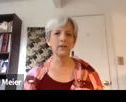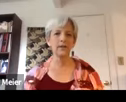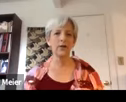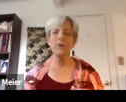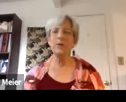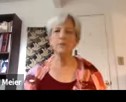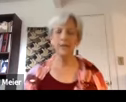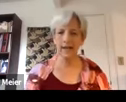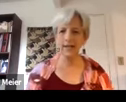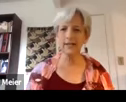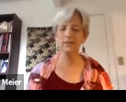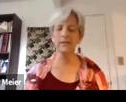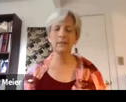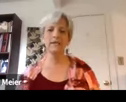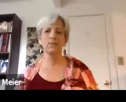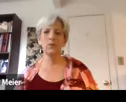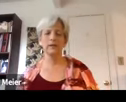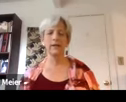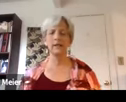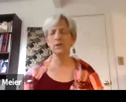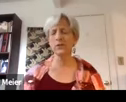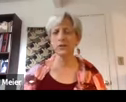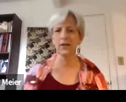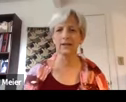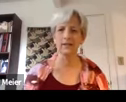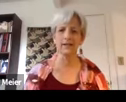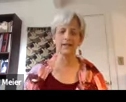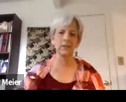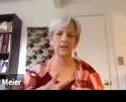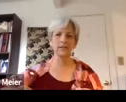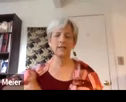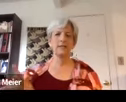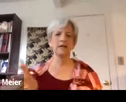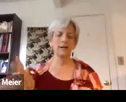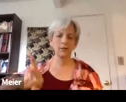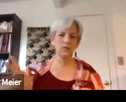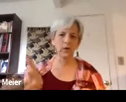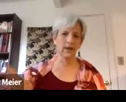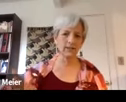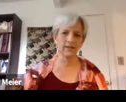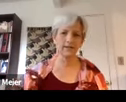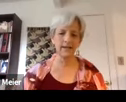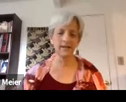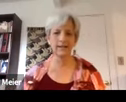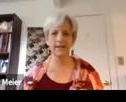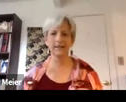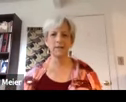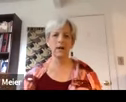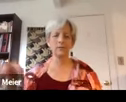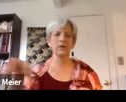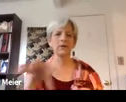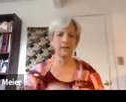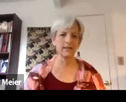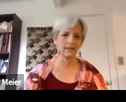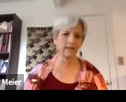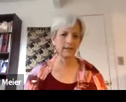to present, though, today is really based on more like closer to 2,000 cases, because a lot of those 4,000 that stayed in the data set were